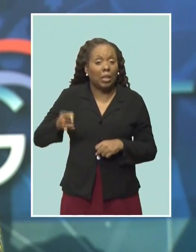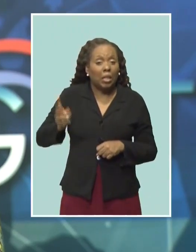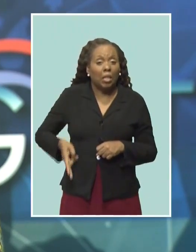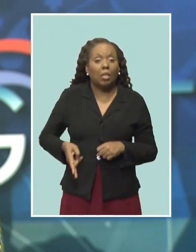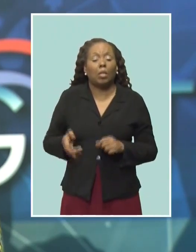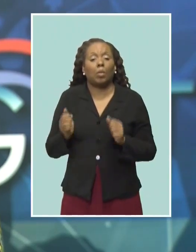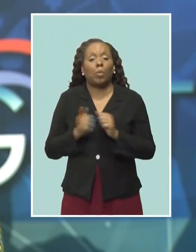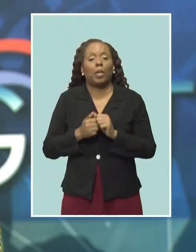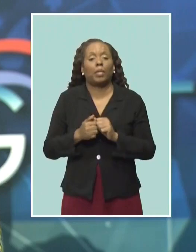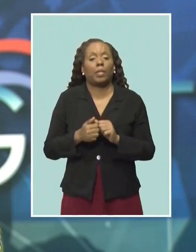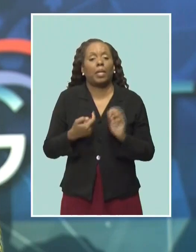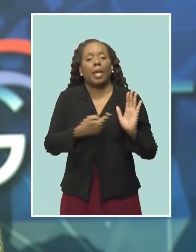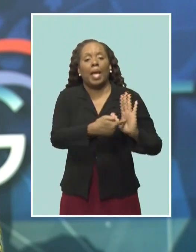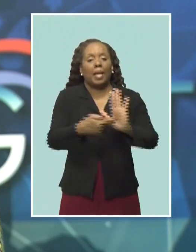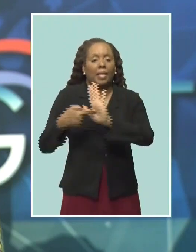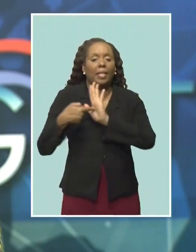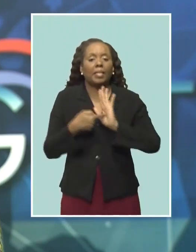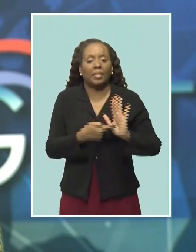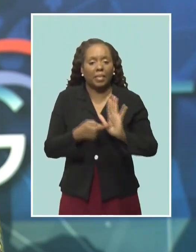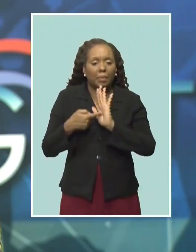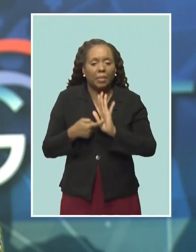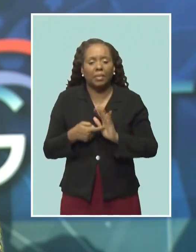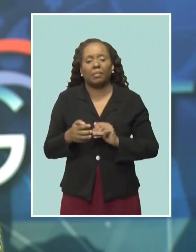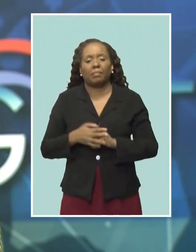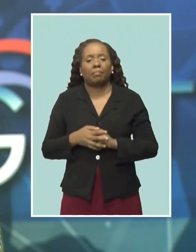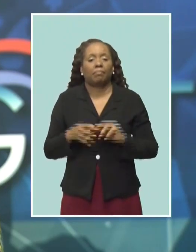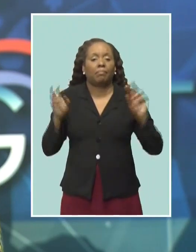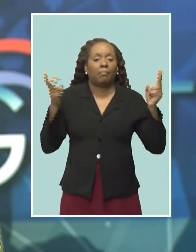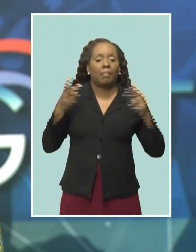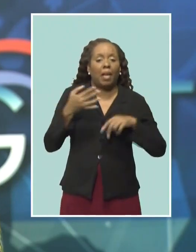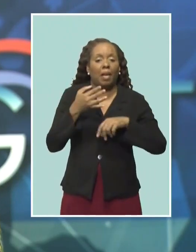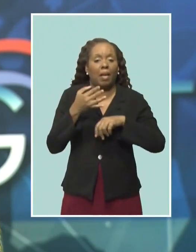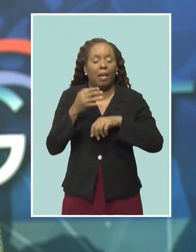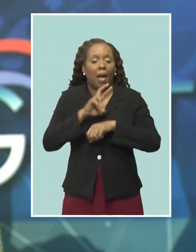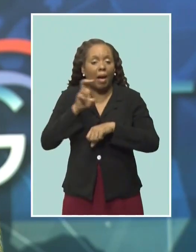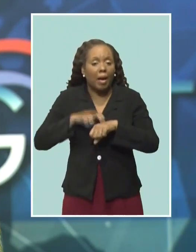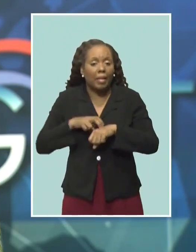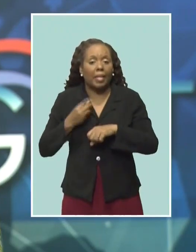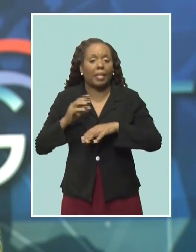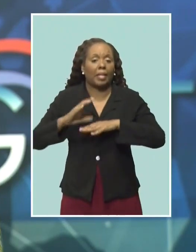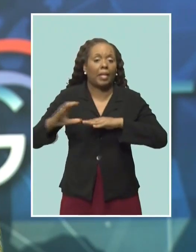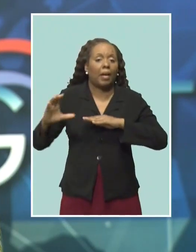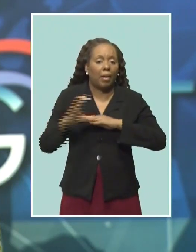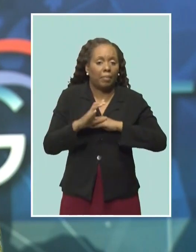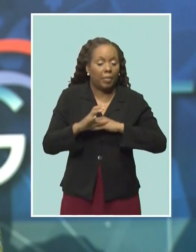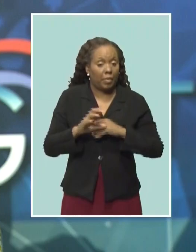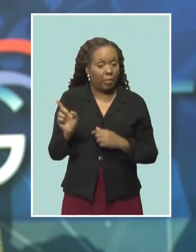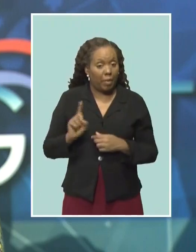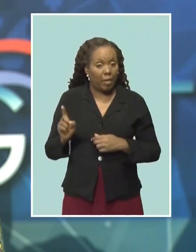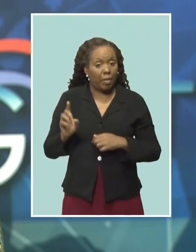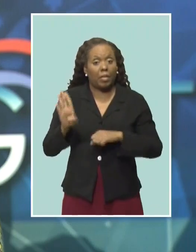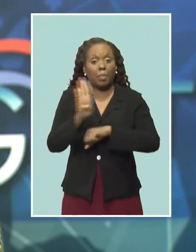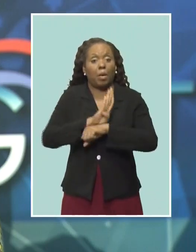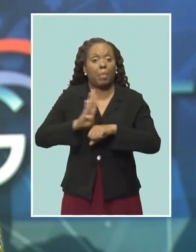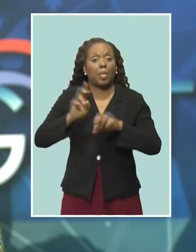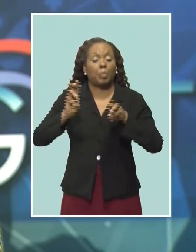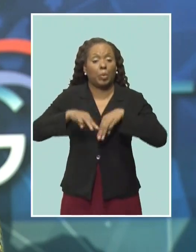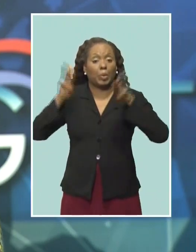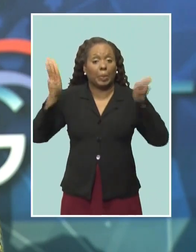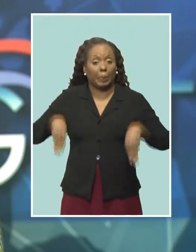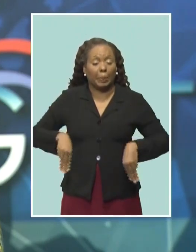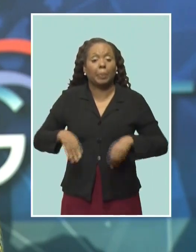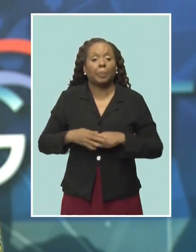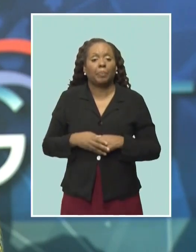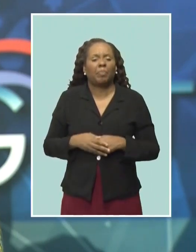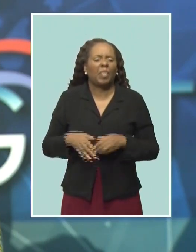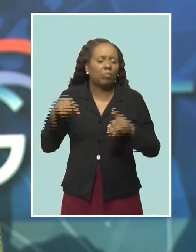titled Entangled Islands, Ireland and the Caribbean at the Barbados Museum and Historical Society. It delves into the deep